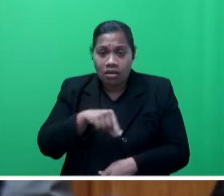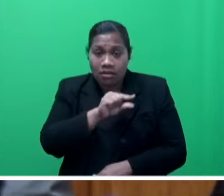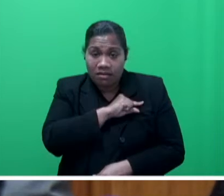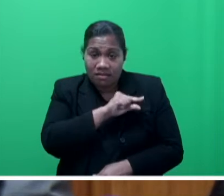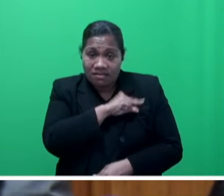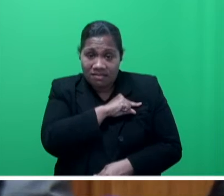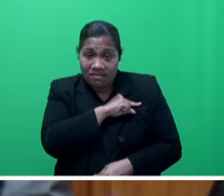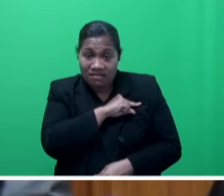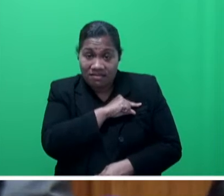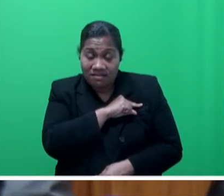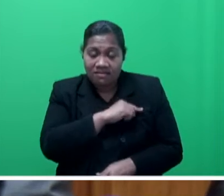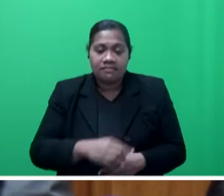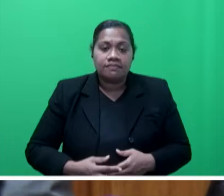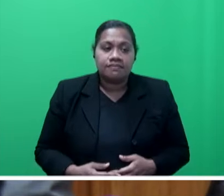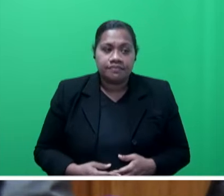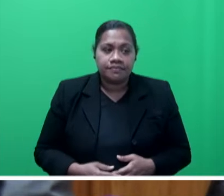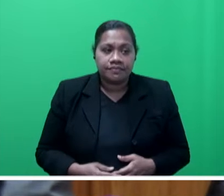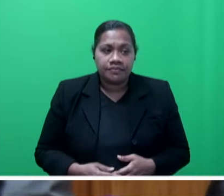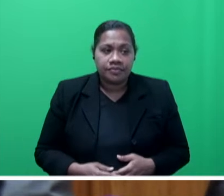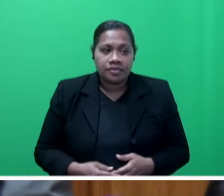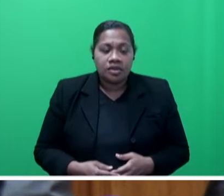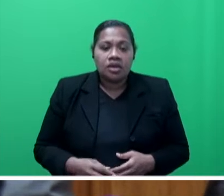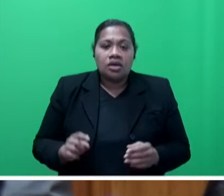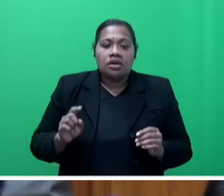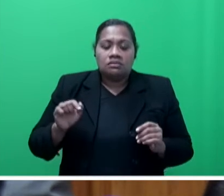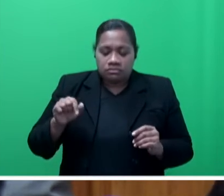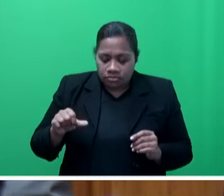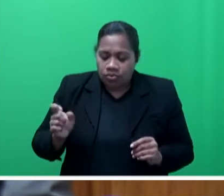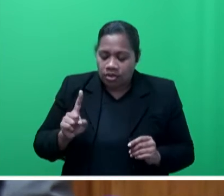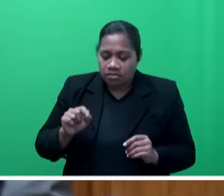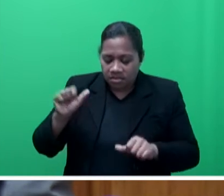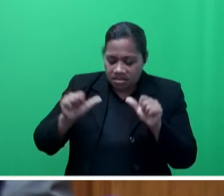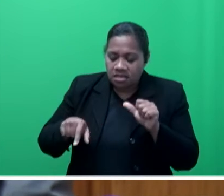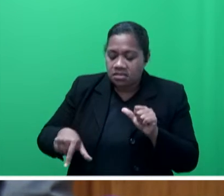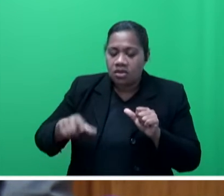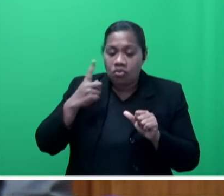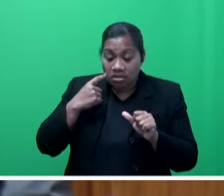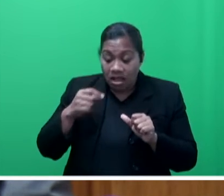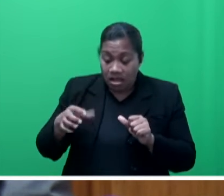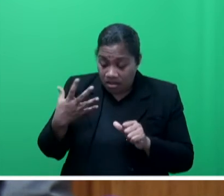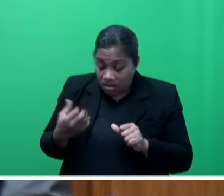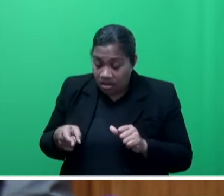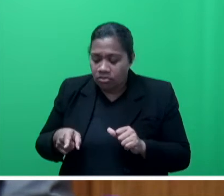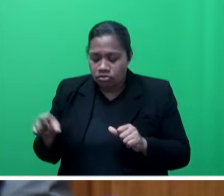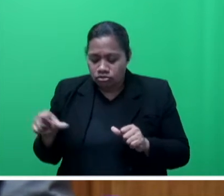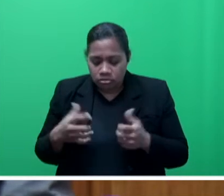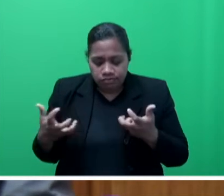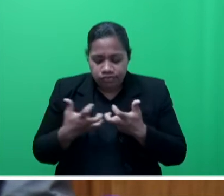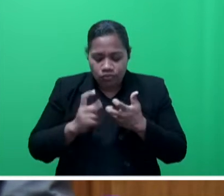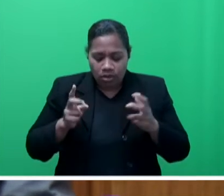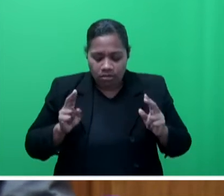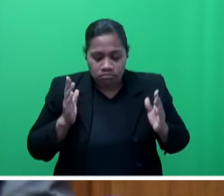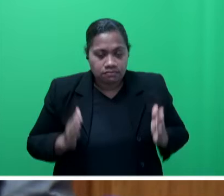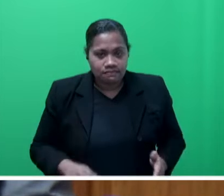water is in accordance with what we need for human consumption. Over the years since it's operated, it has developed a number of standard